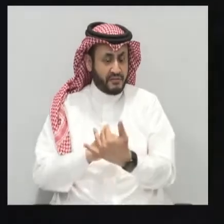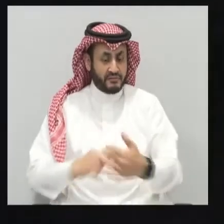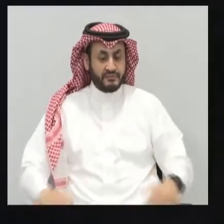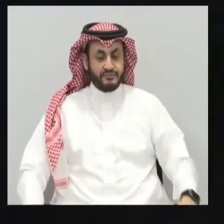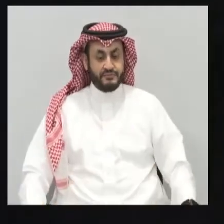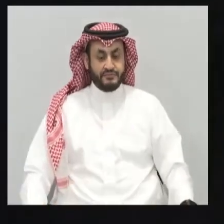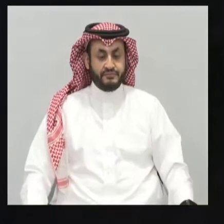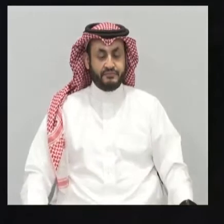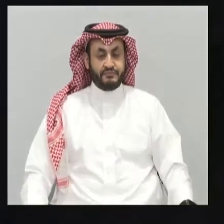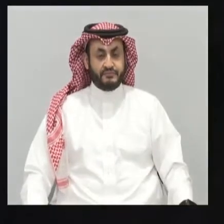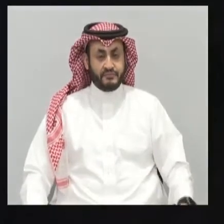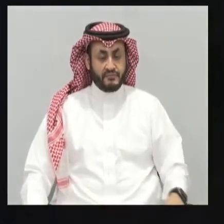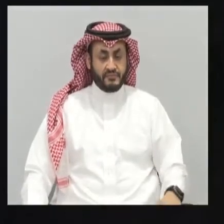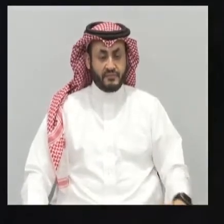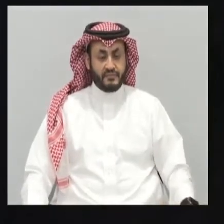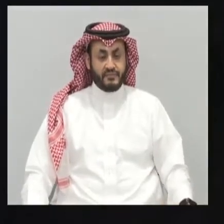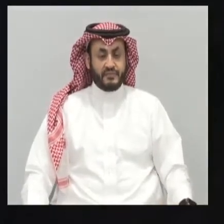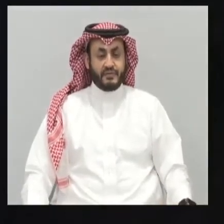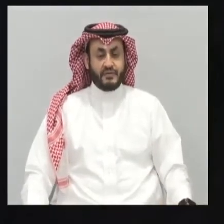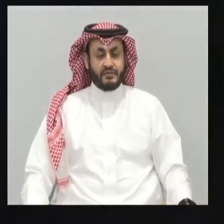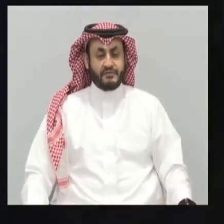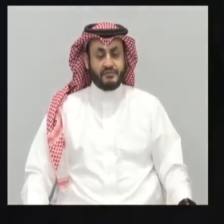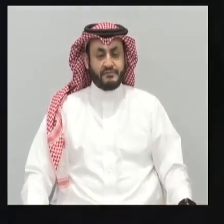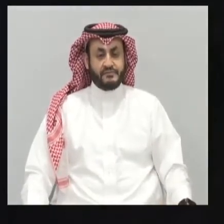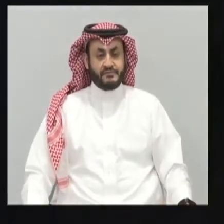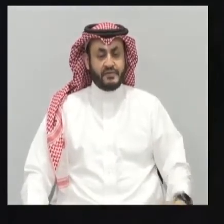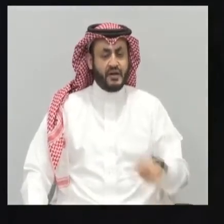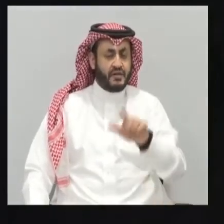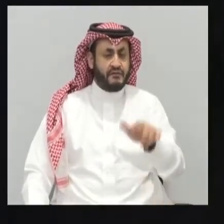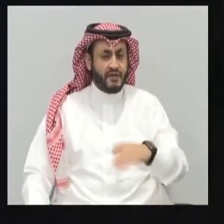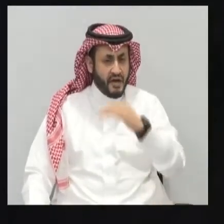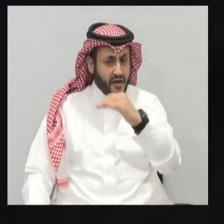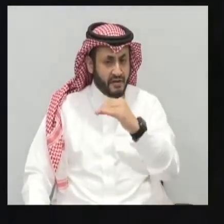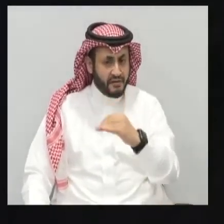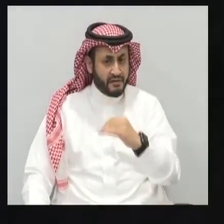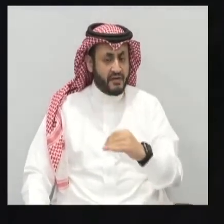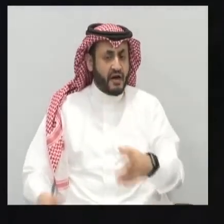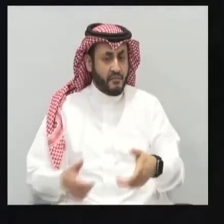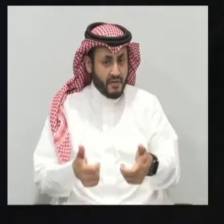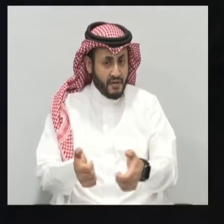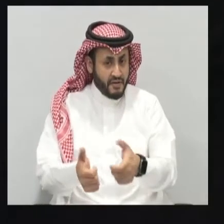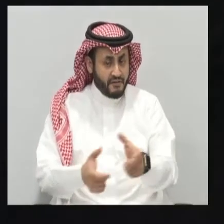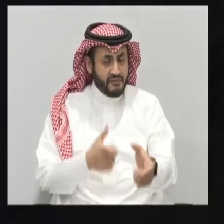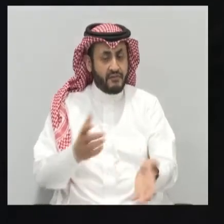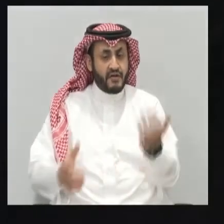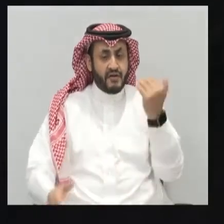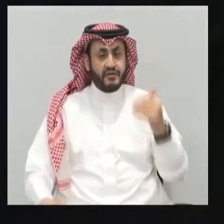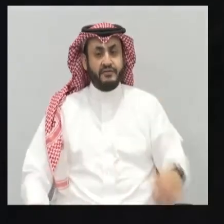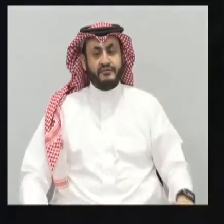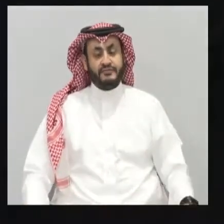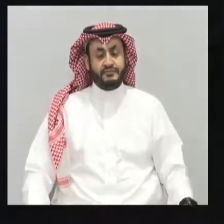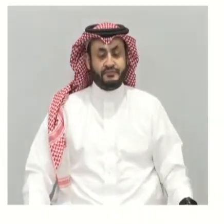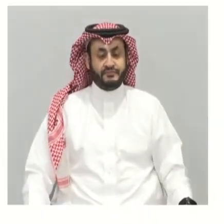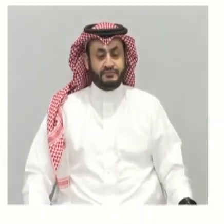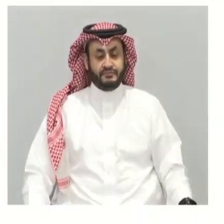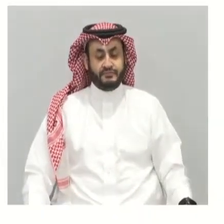pastime game from the text. And you're going to answer questions about games, which is a pastime activity we talked about